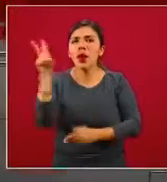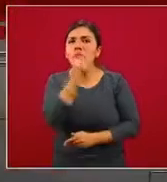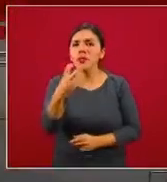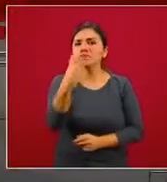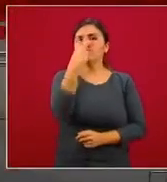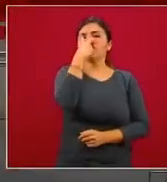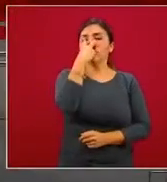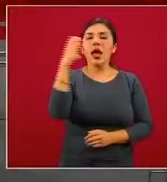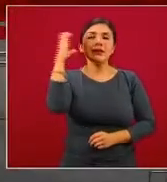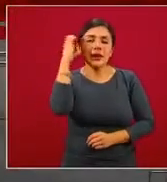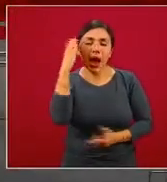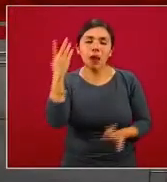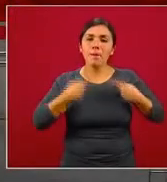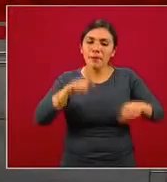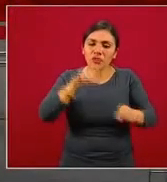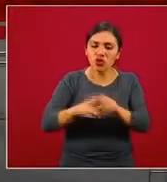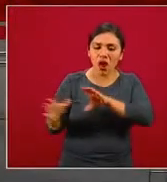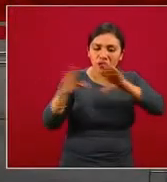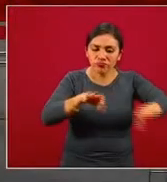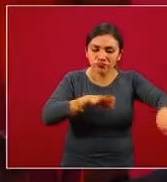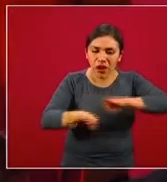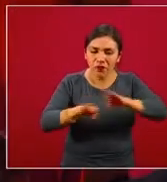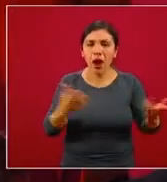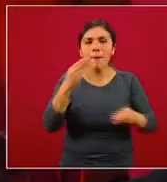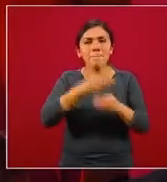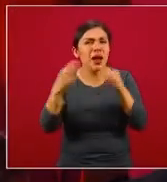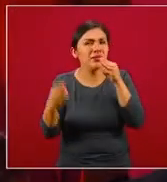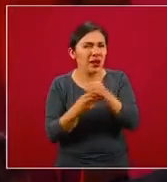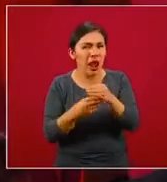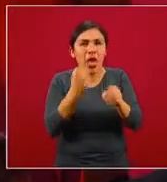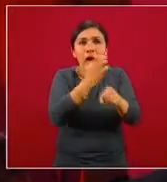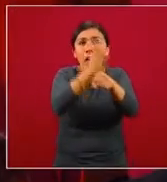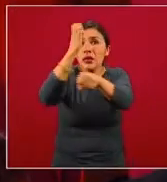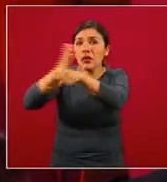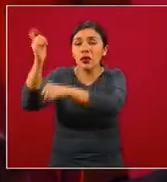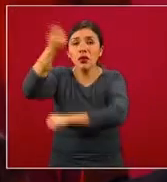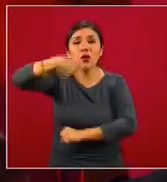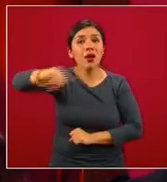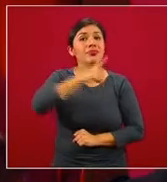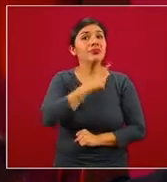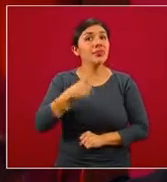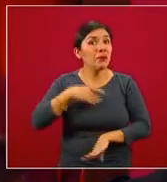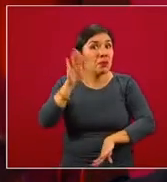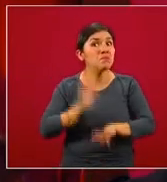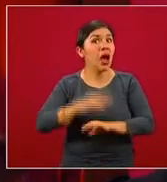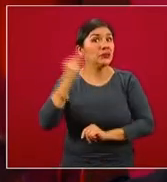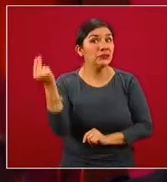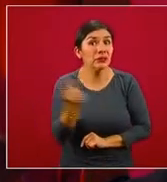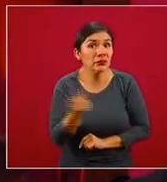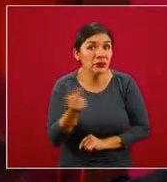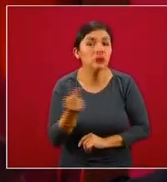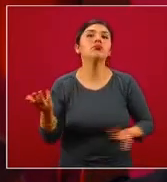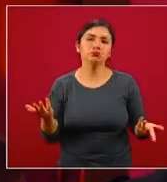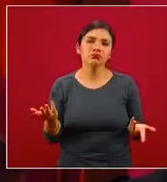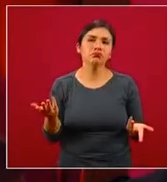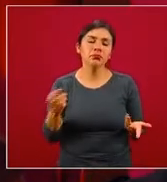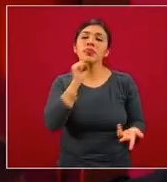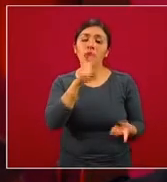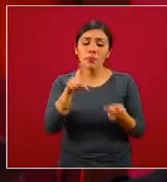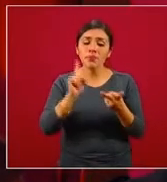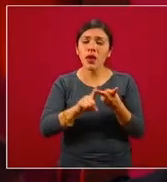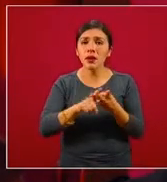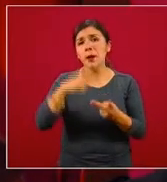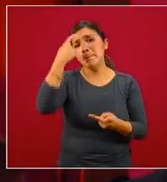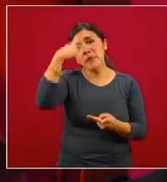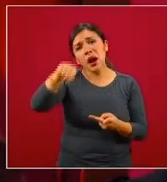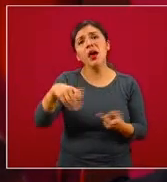resources camas, like como de personal, ventilators, como de healthcare insumos professionals, en las entidades supplies, federativas en donde or se debe de monitors incrementar and la move those capacidad, to areas where they pero are more también needed. en